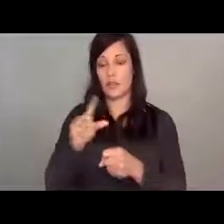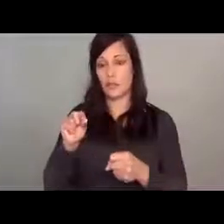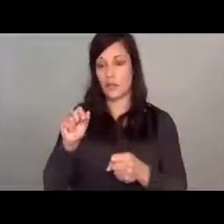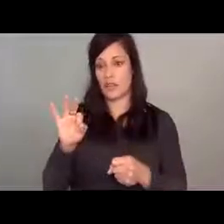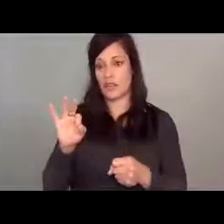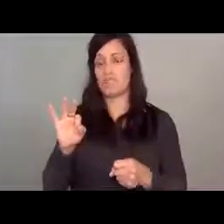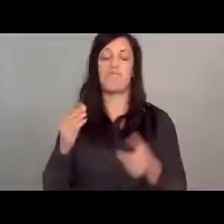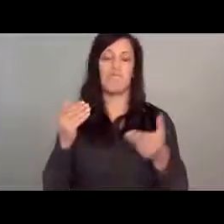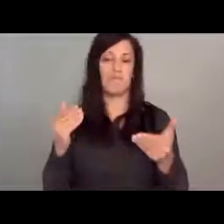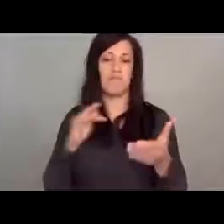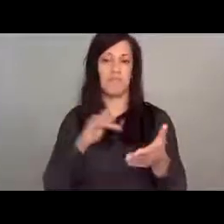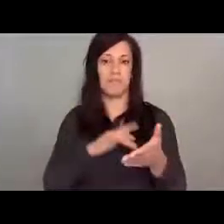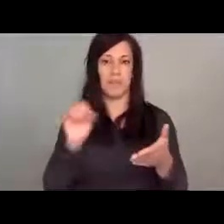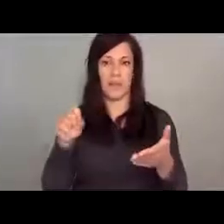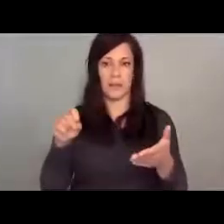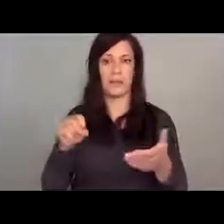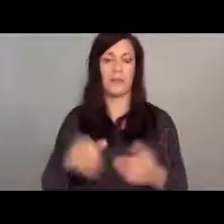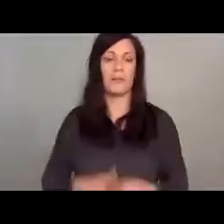say yes.